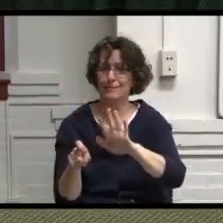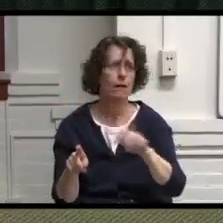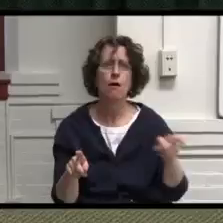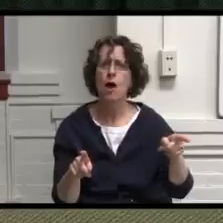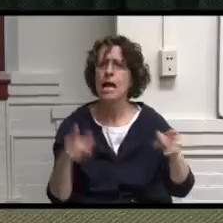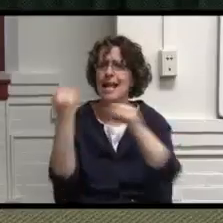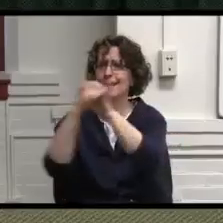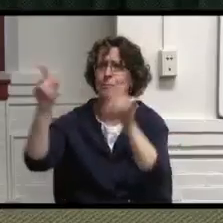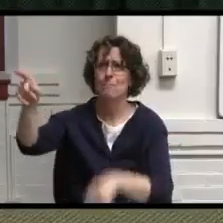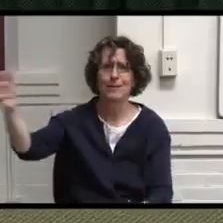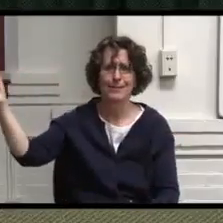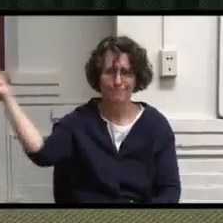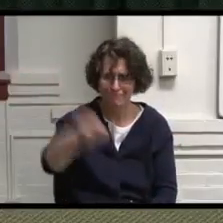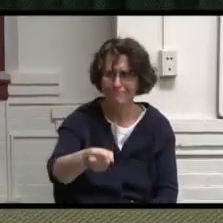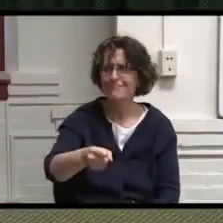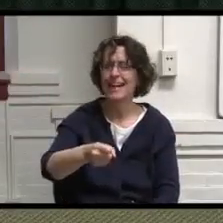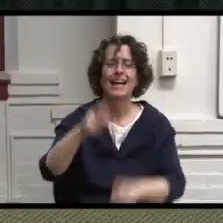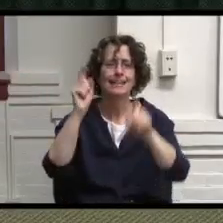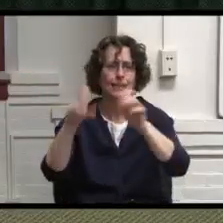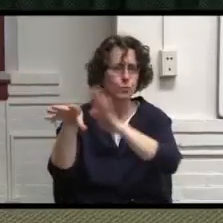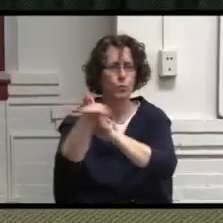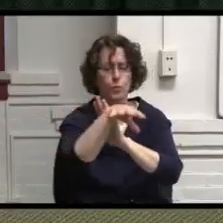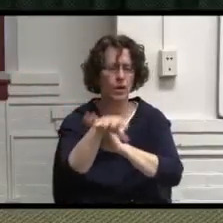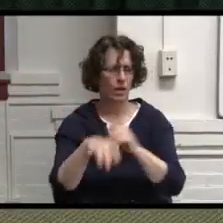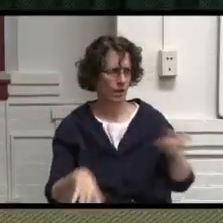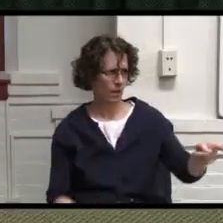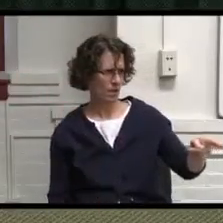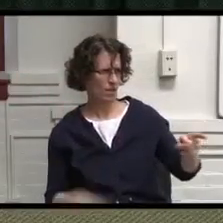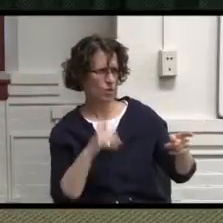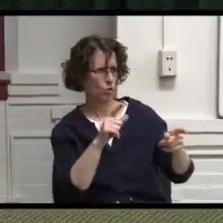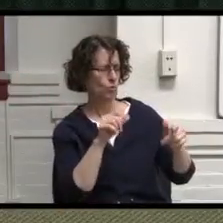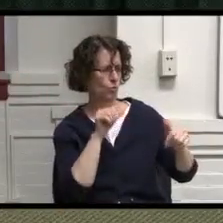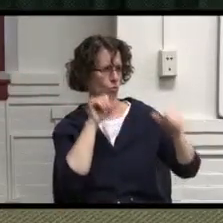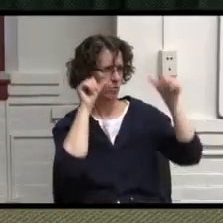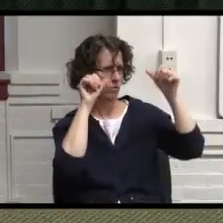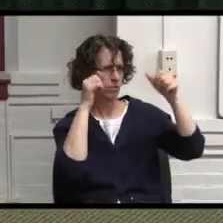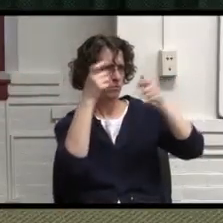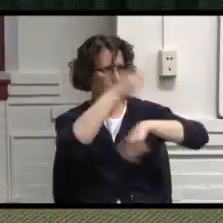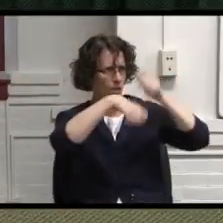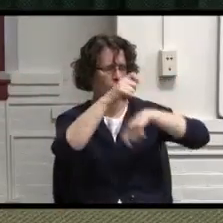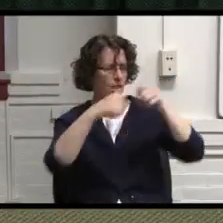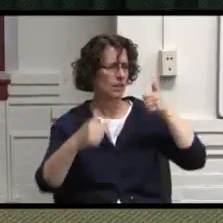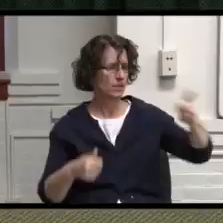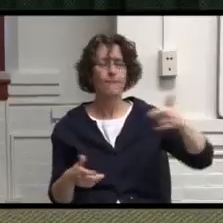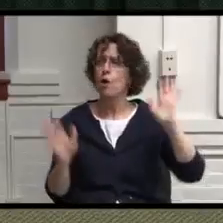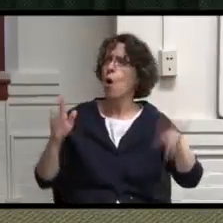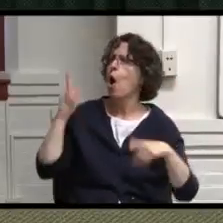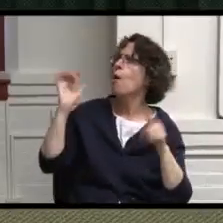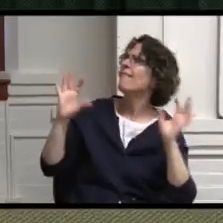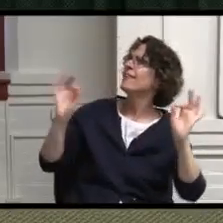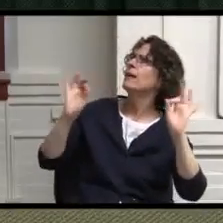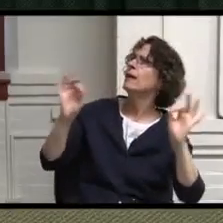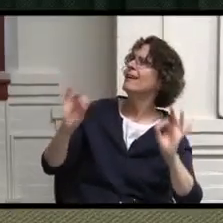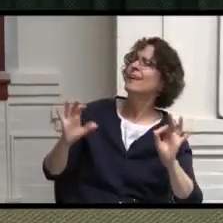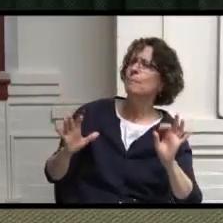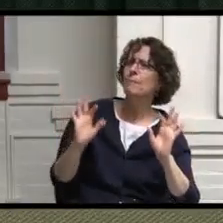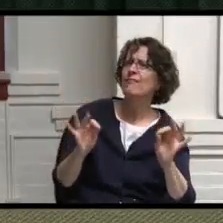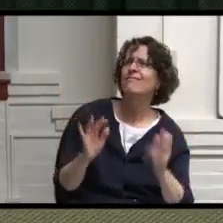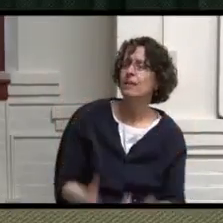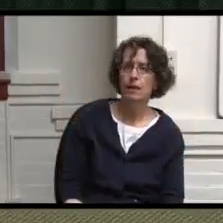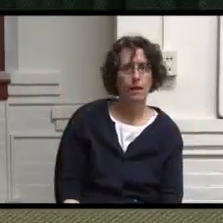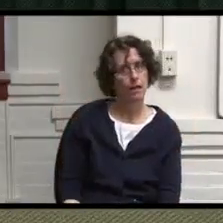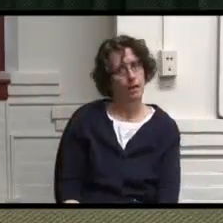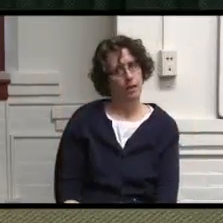somebody independent do it than having to, because again, the person that's putting in is gonna go, oh yeah, no, they're perfect, they're great.